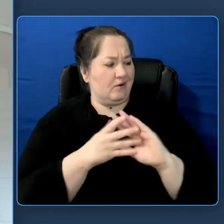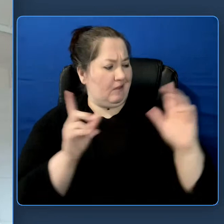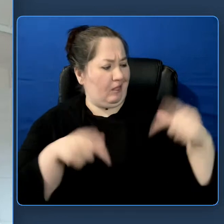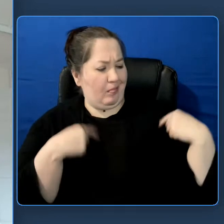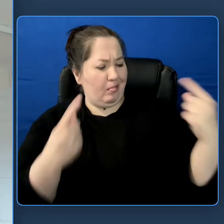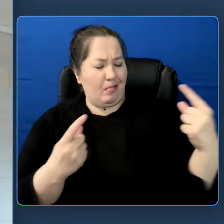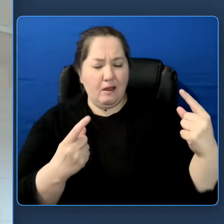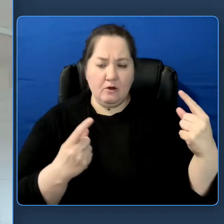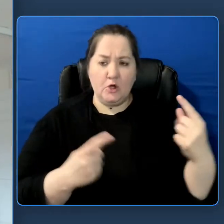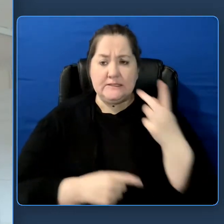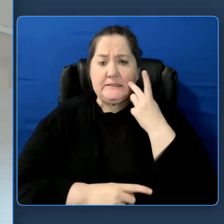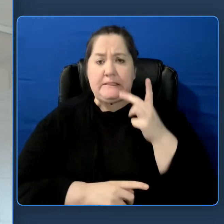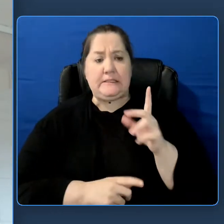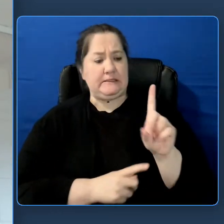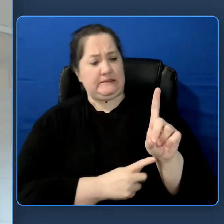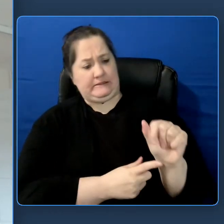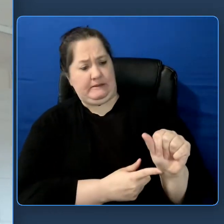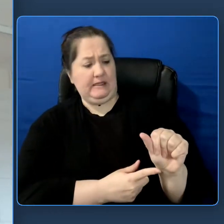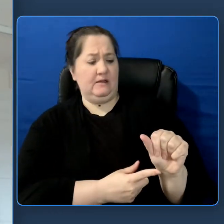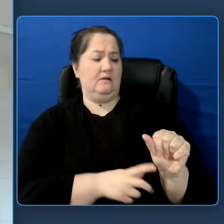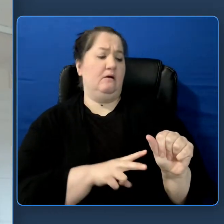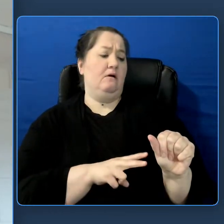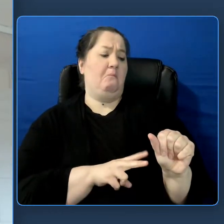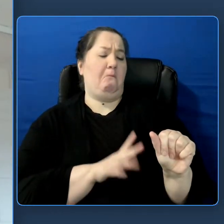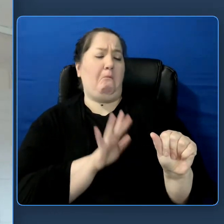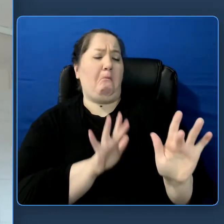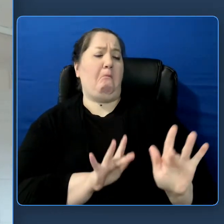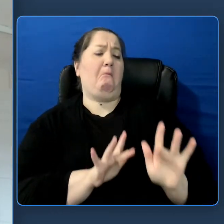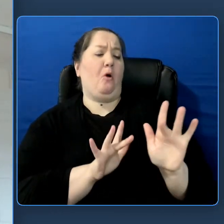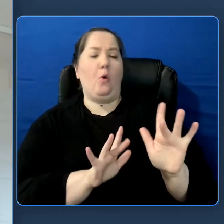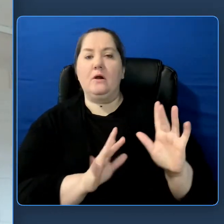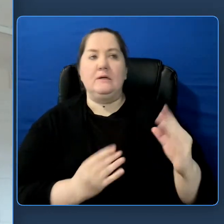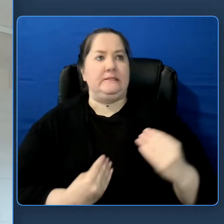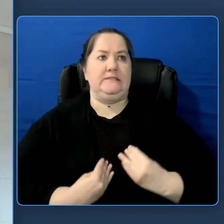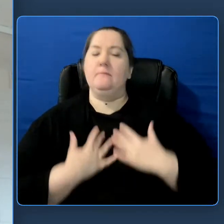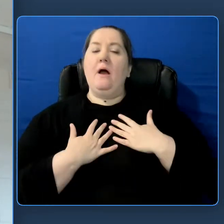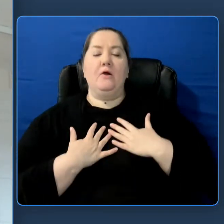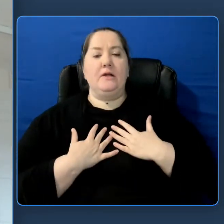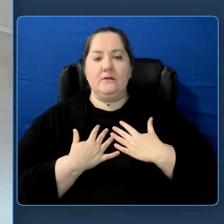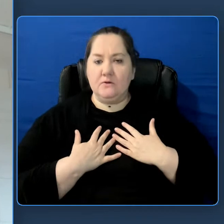always go through when we look at disability, like something